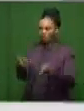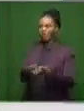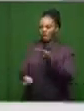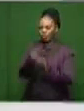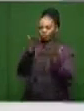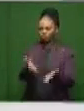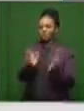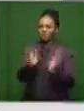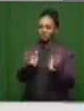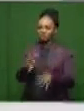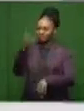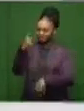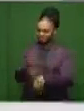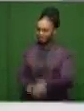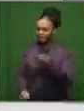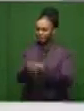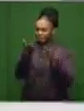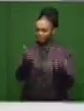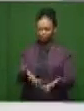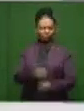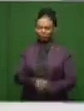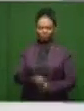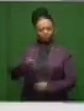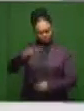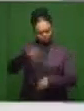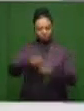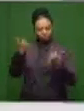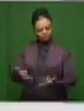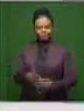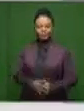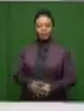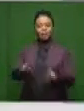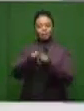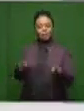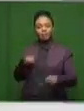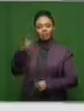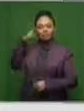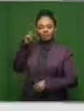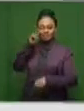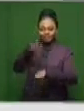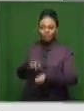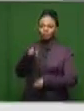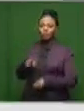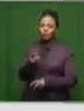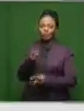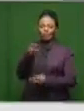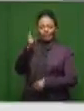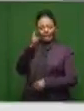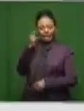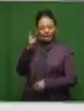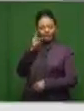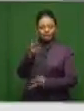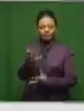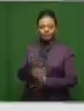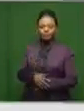that we've seen something like this. But I think that we are going to have to to think quite hard about this and you're quite right airlines